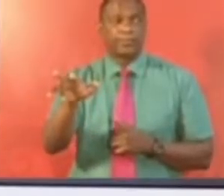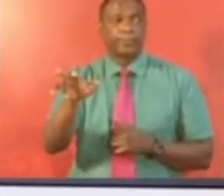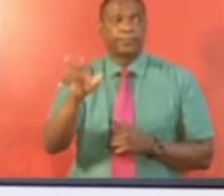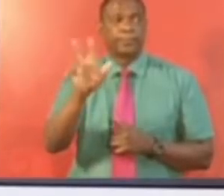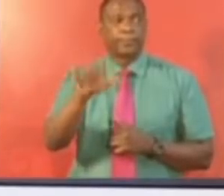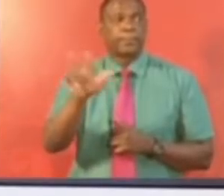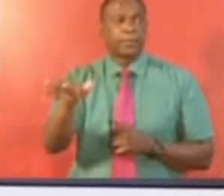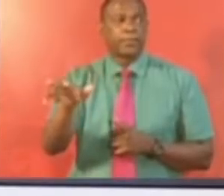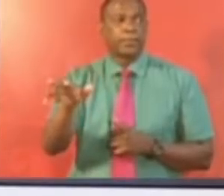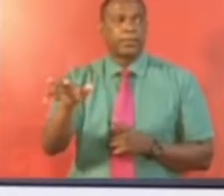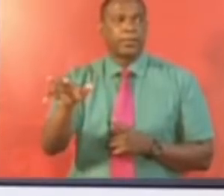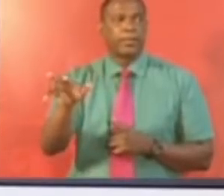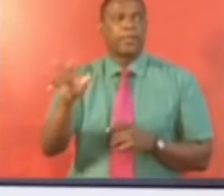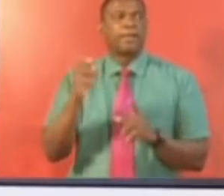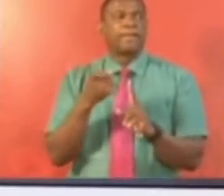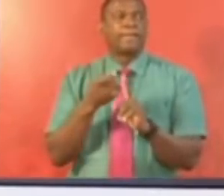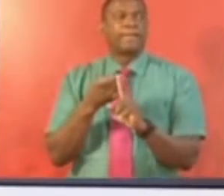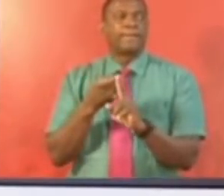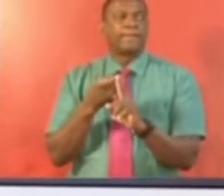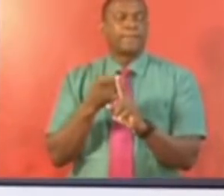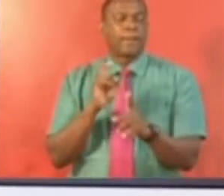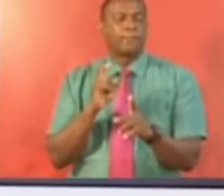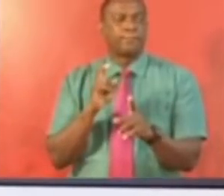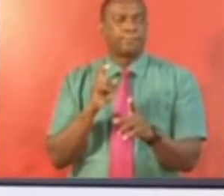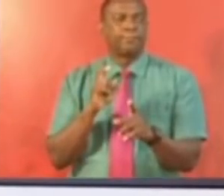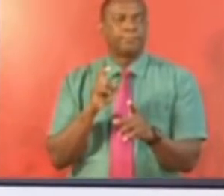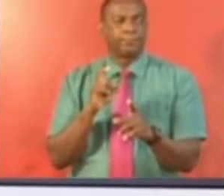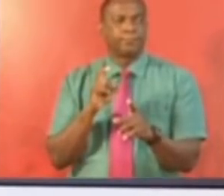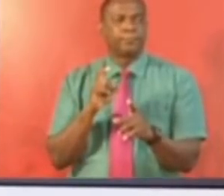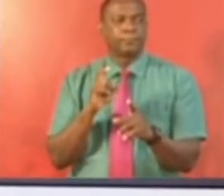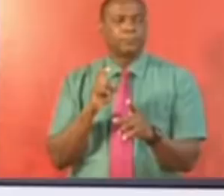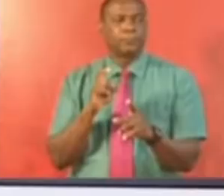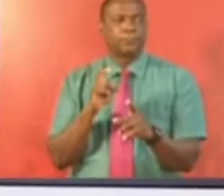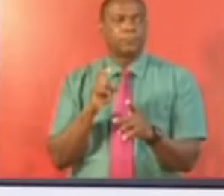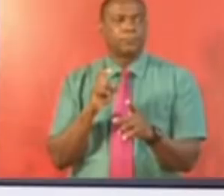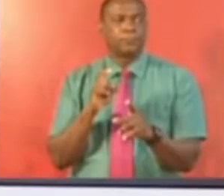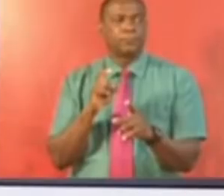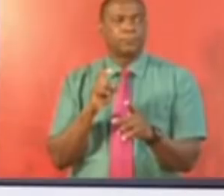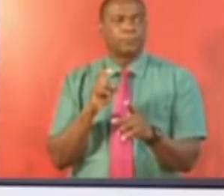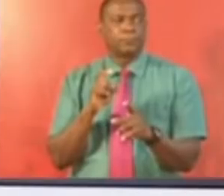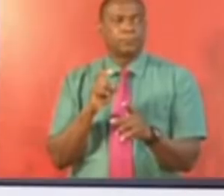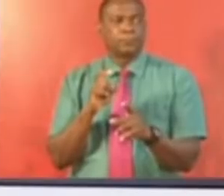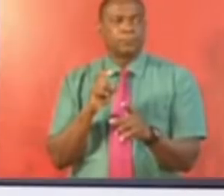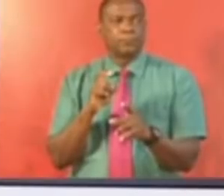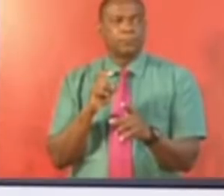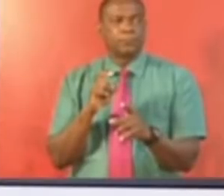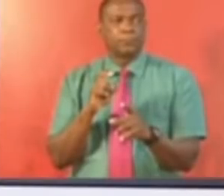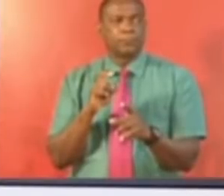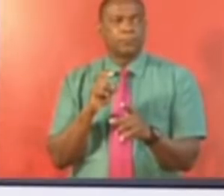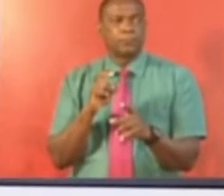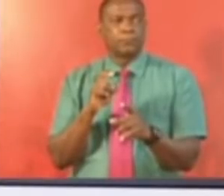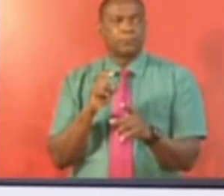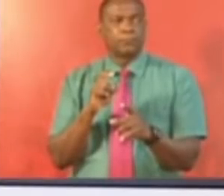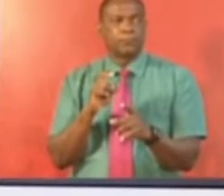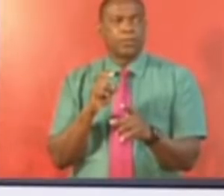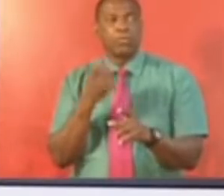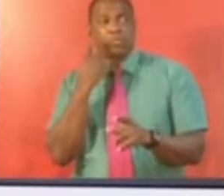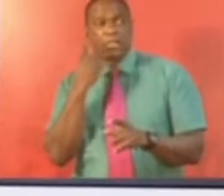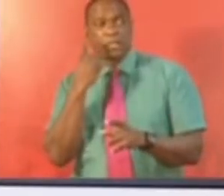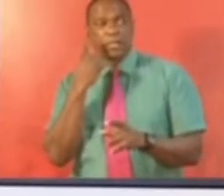190 persons. There was an introduction of COVID-19 about 2 weeks ago a week and a half ago into that